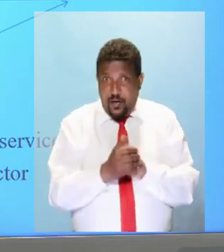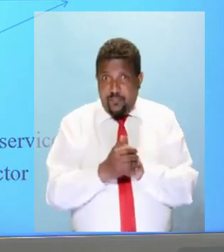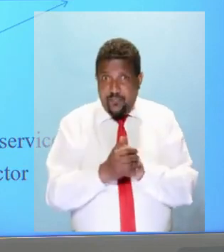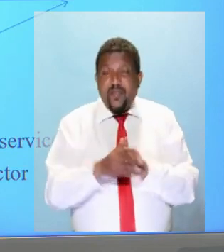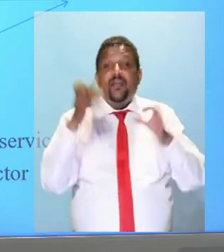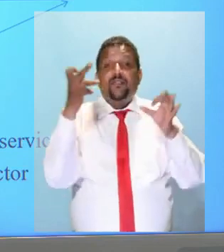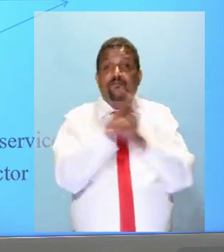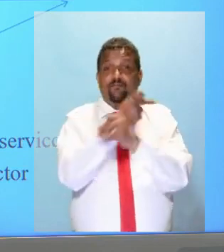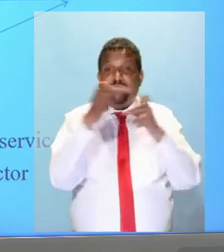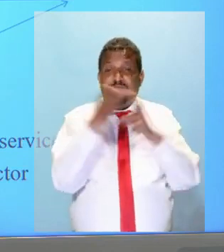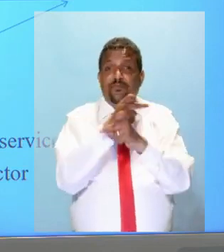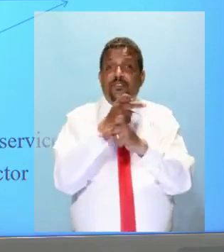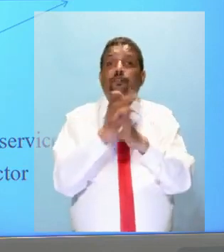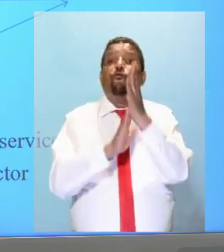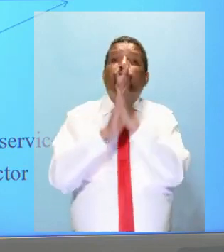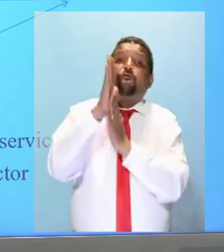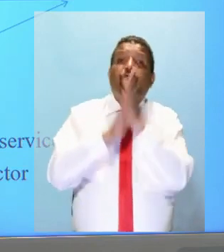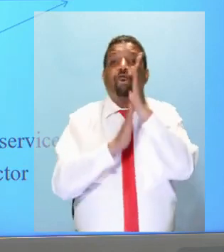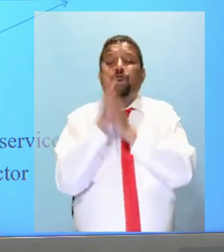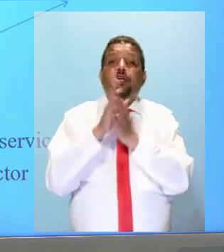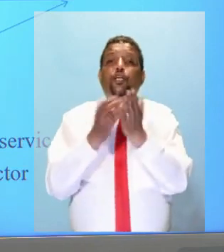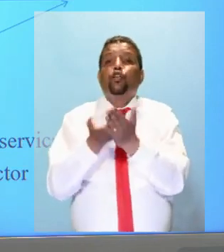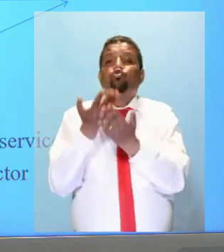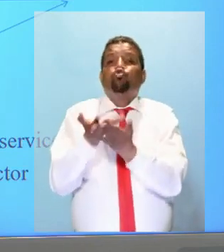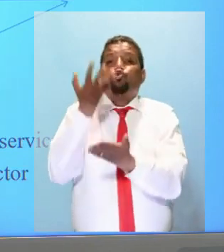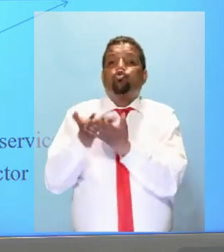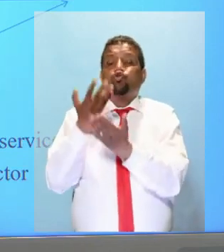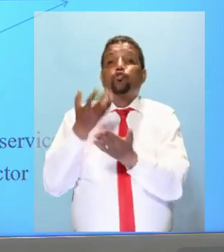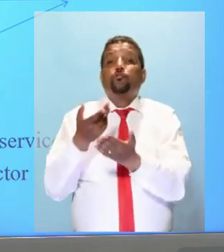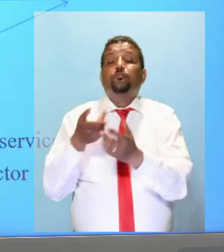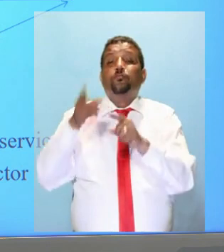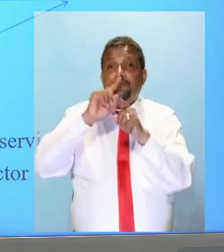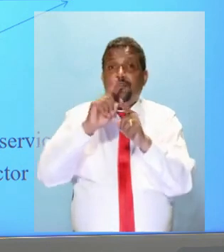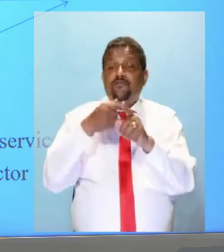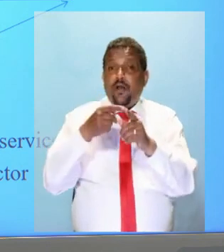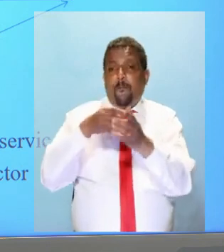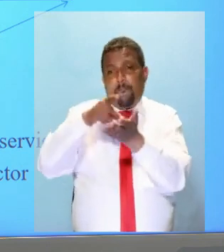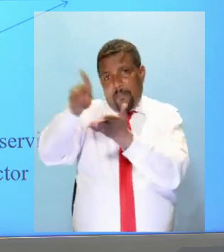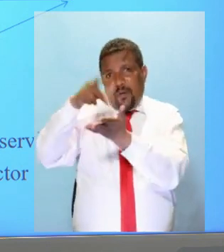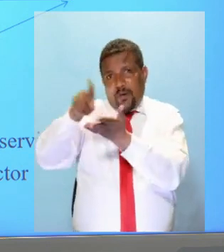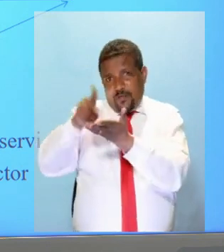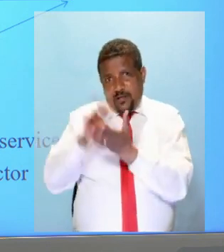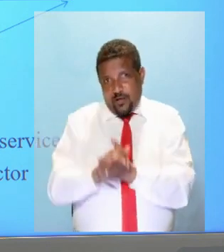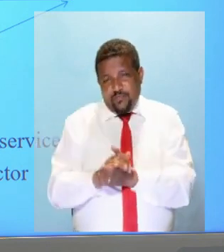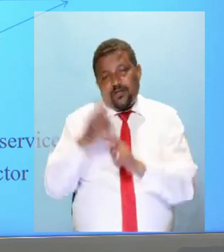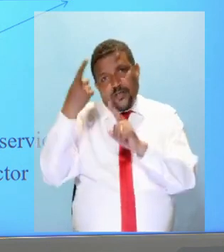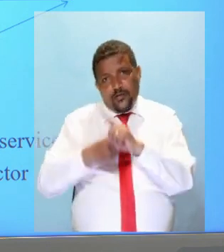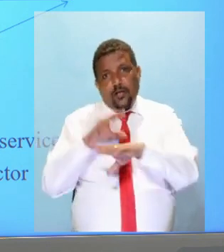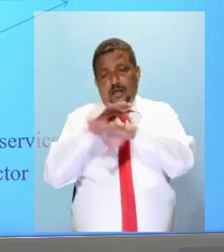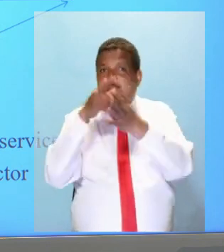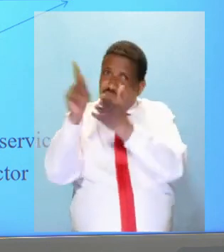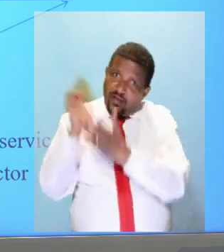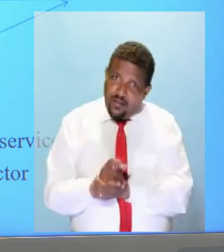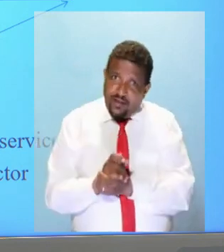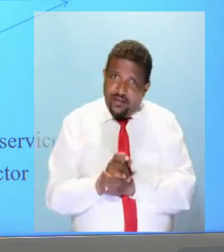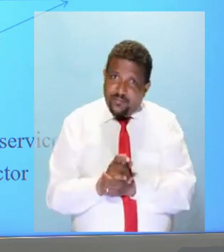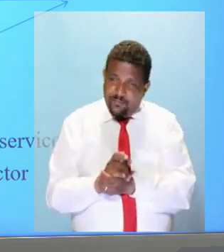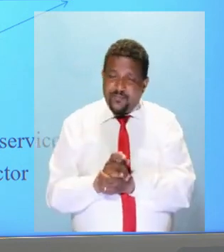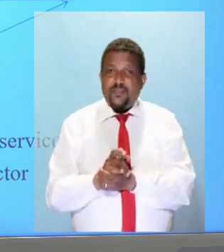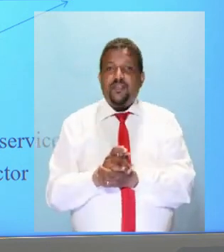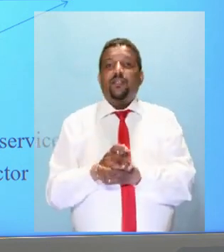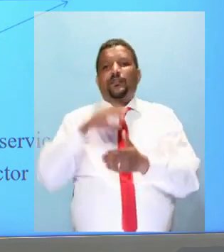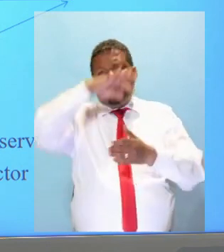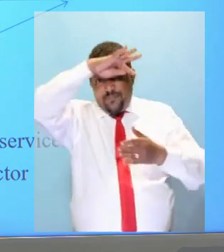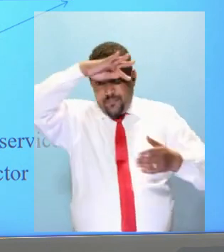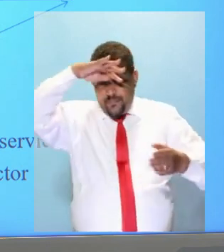firms demand economic resources, they in turn make factor payments, rent for the land, wage